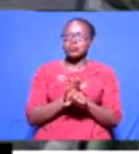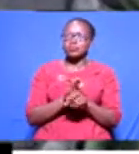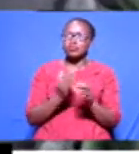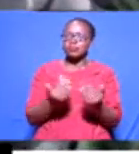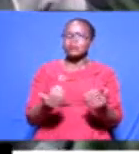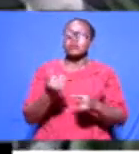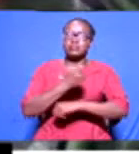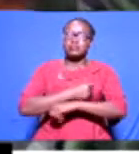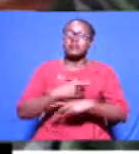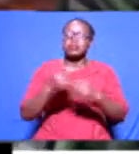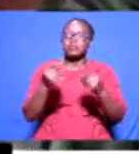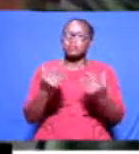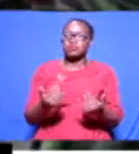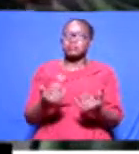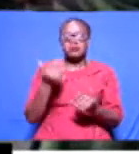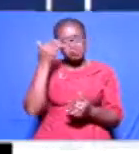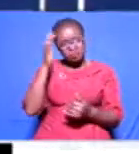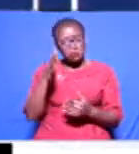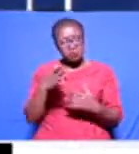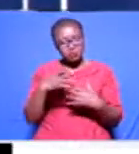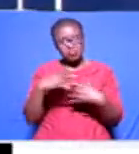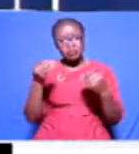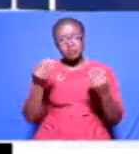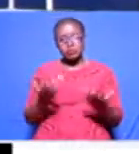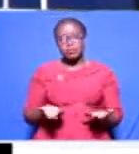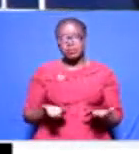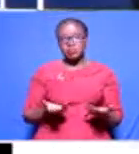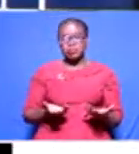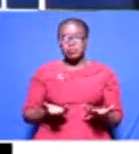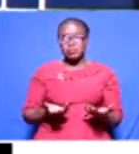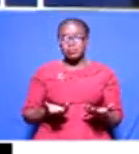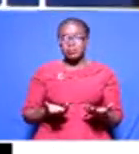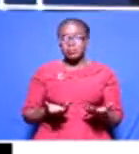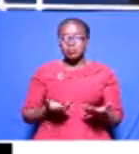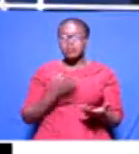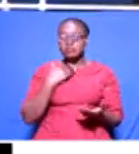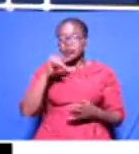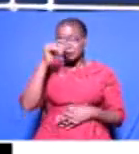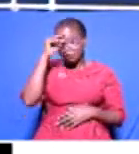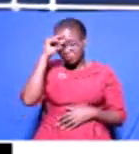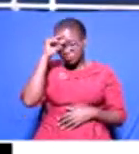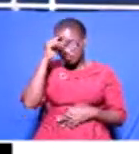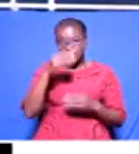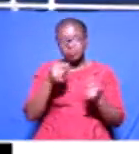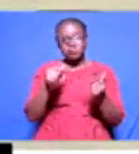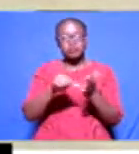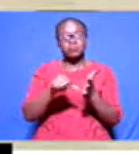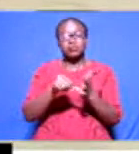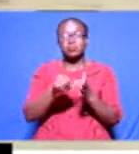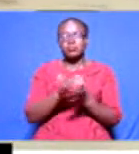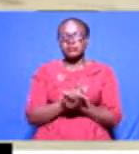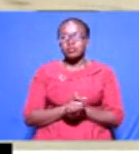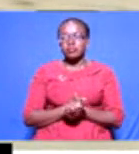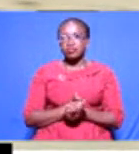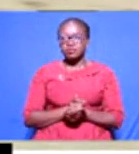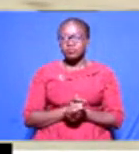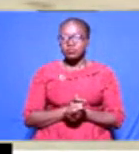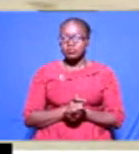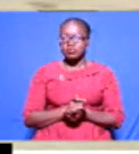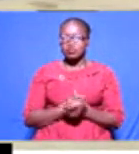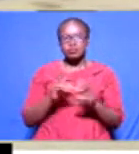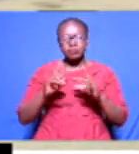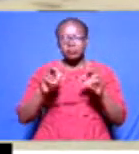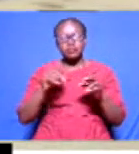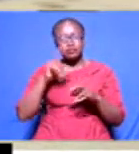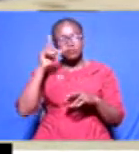shuleni saa hizi hata tunashindwa tutafanya namna gani. They are calling on the government to address the crisis. A spot check in